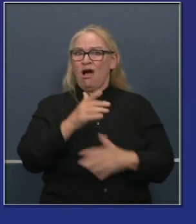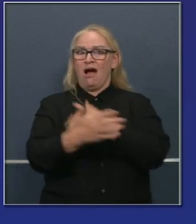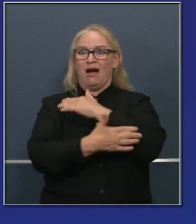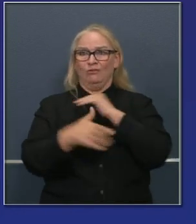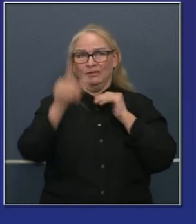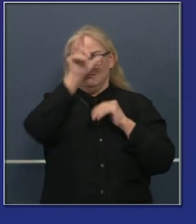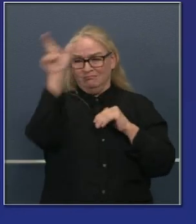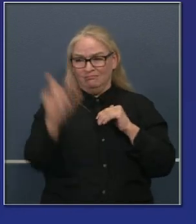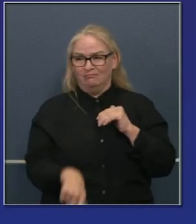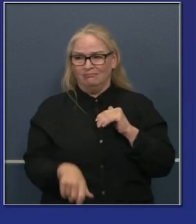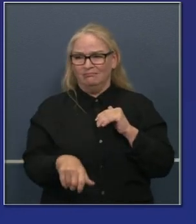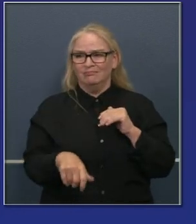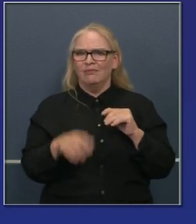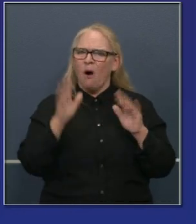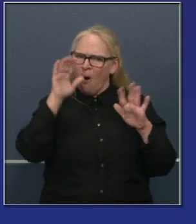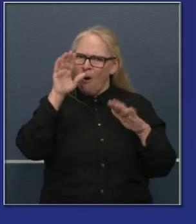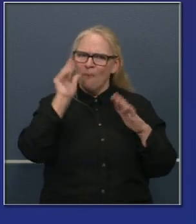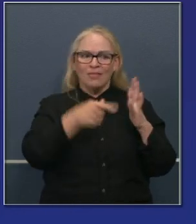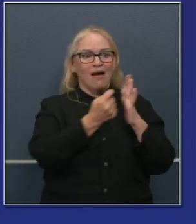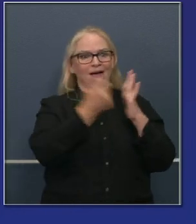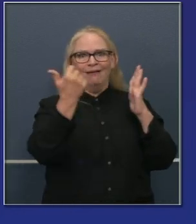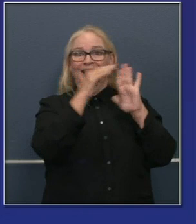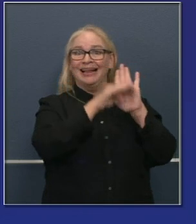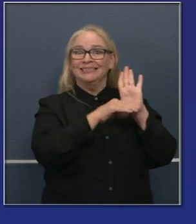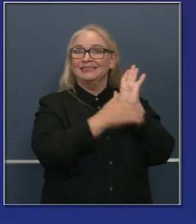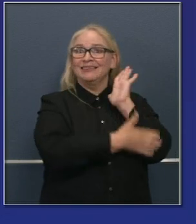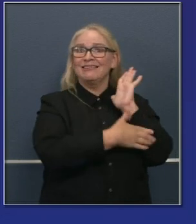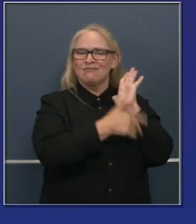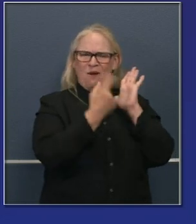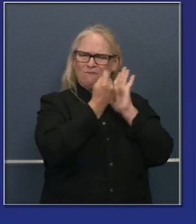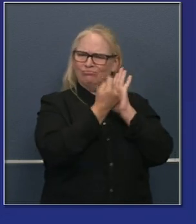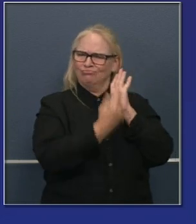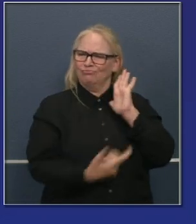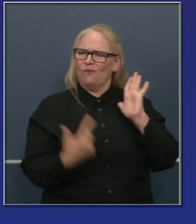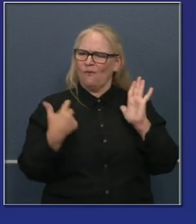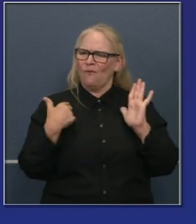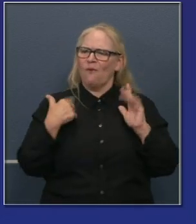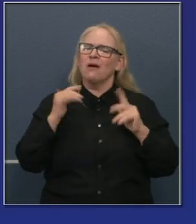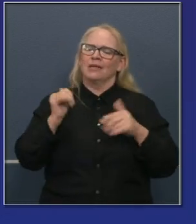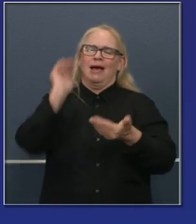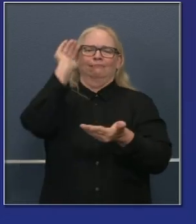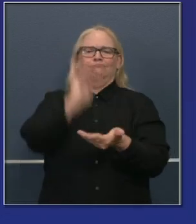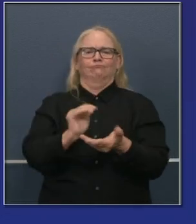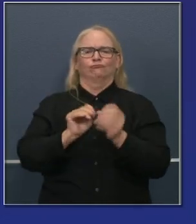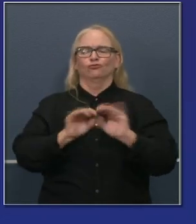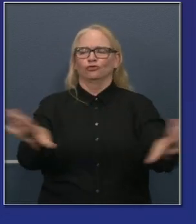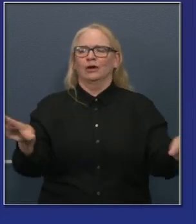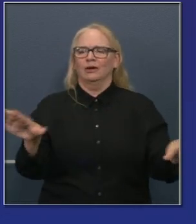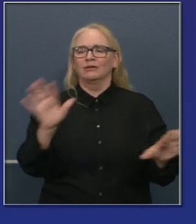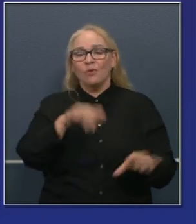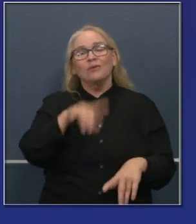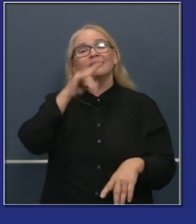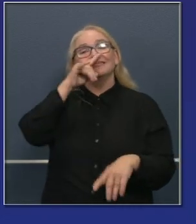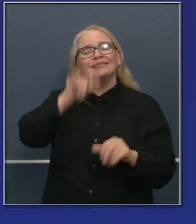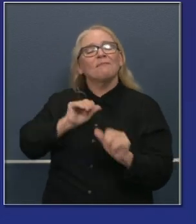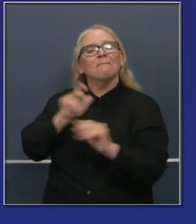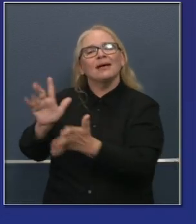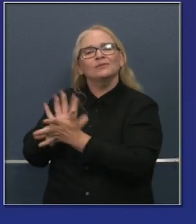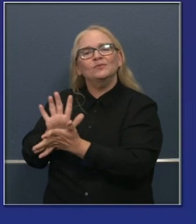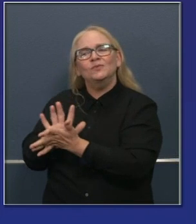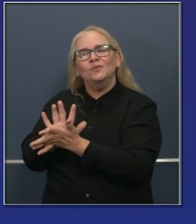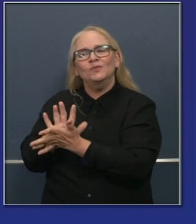We're going to mitigate the spread of this virus, and those kids are back in school. So if that's your top priority, it's certainly